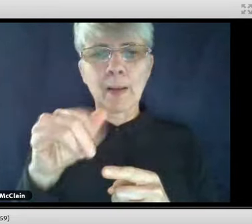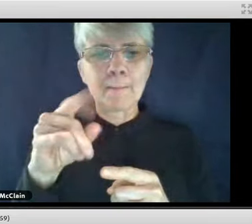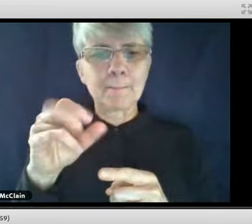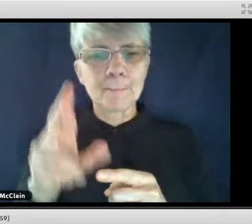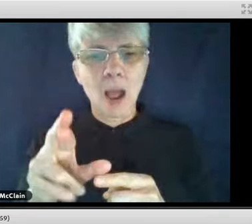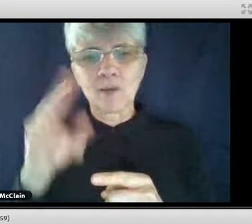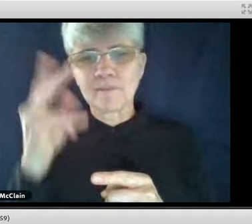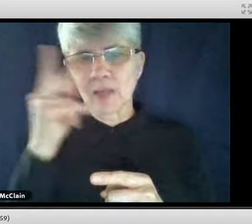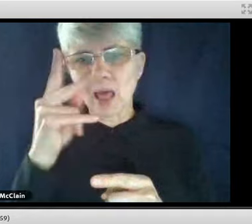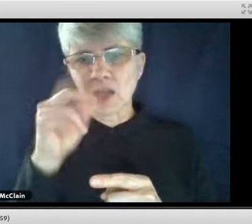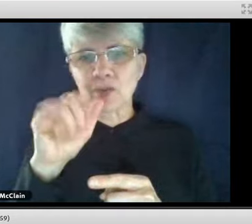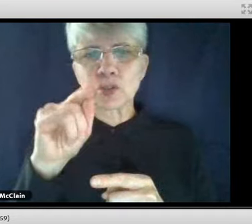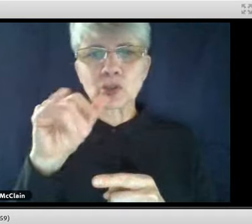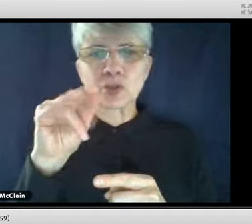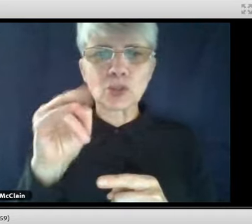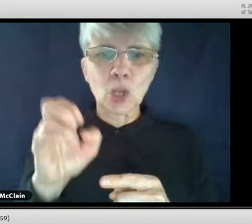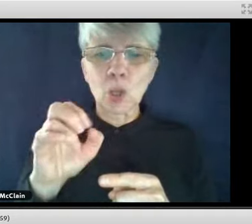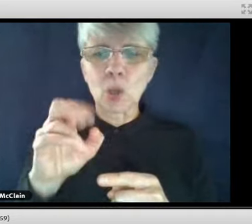novel.